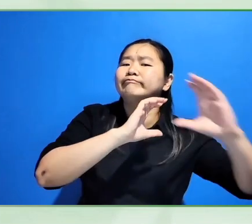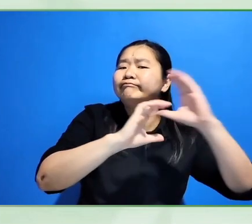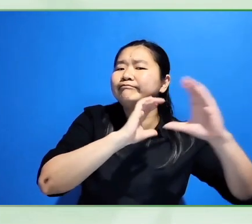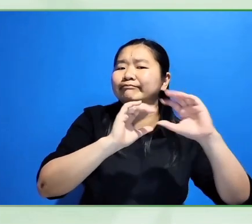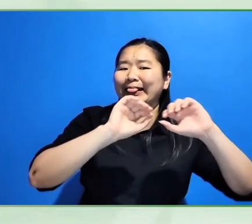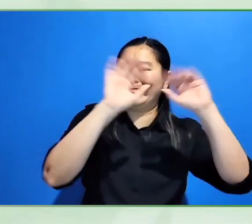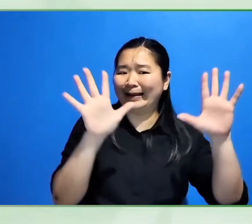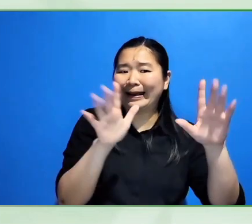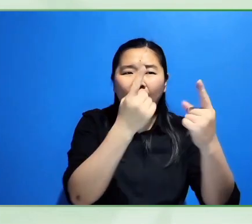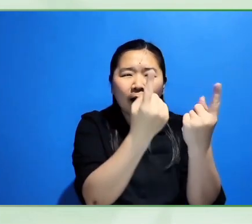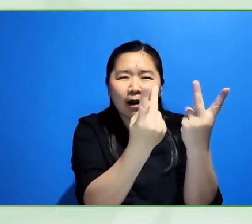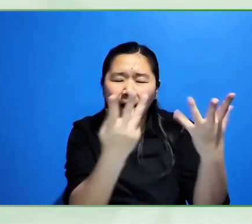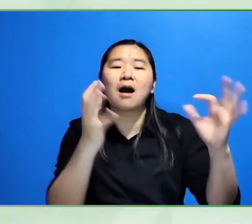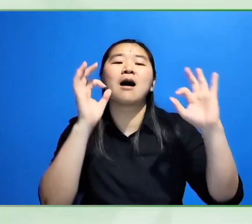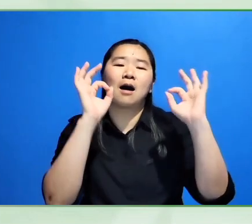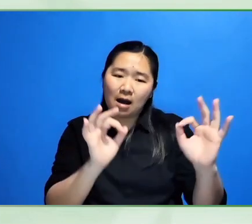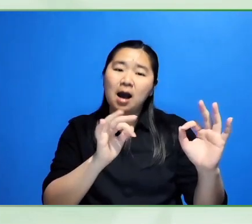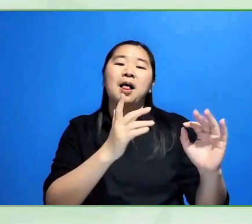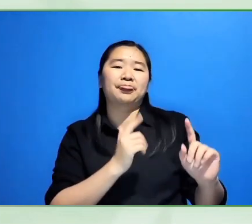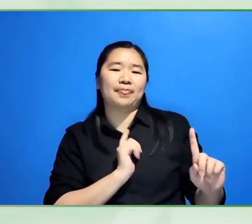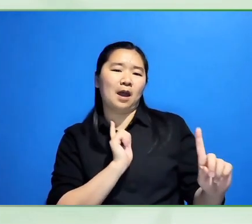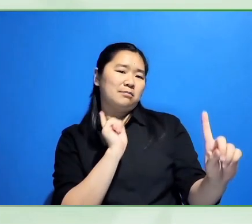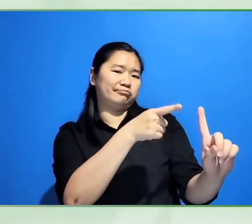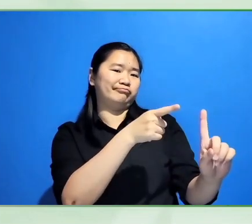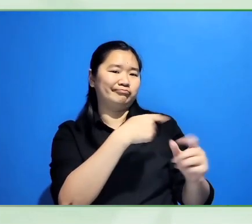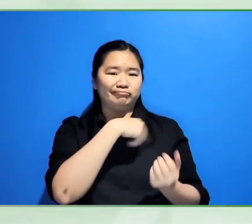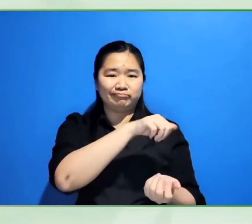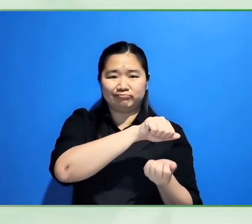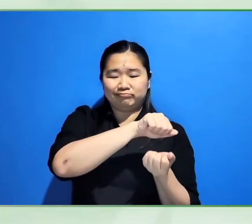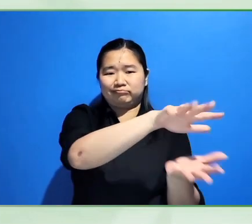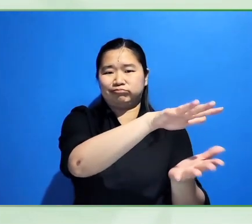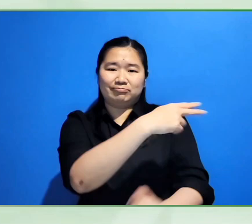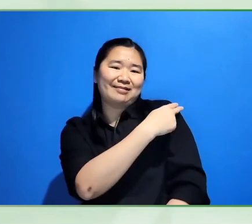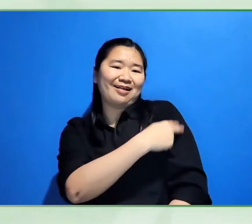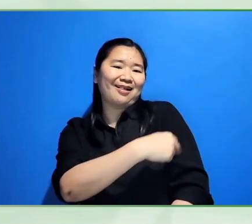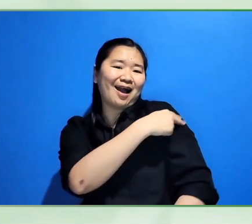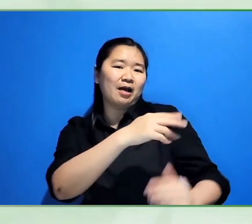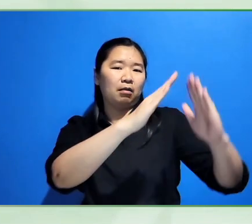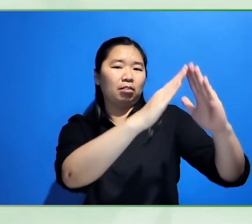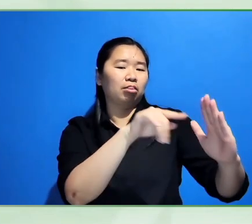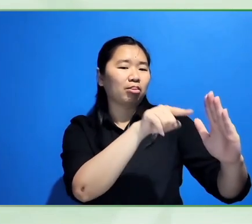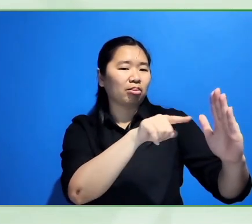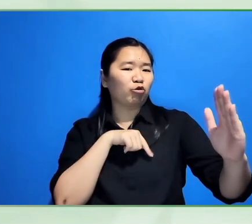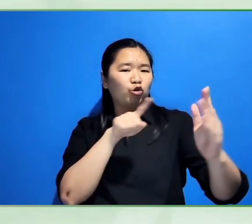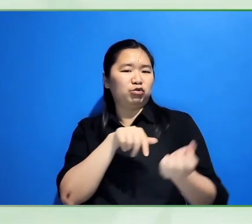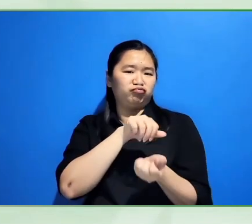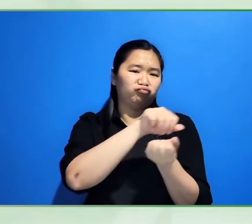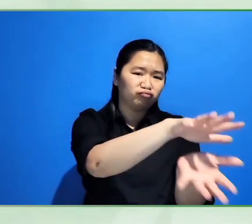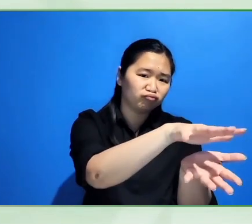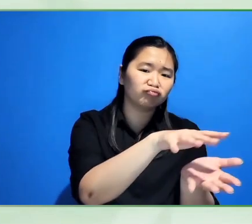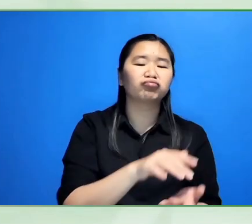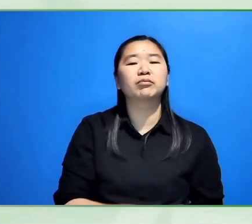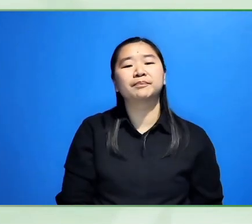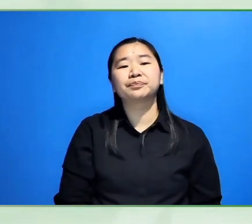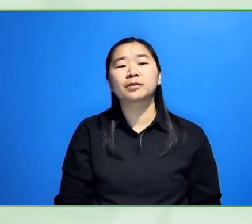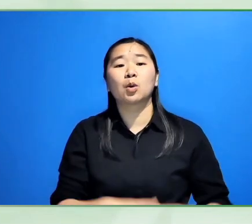one thing that we're not able to do from our warehouse in Westchester, New York. So we have to go through a